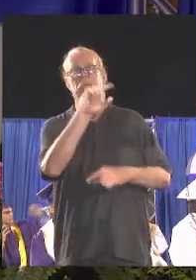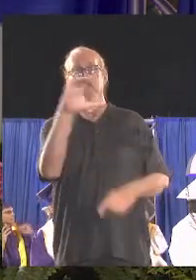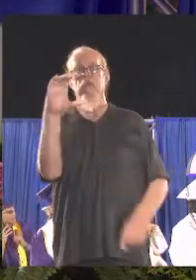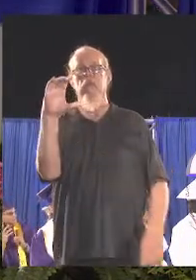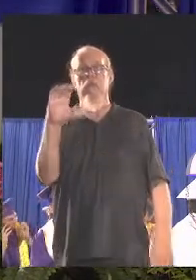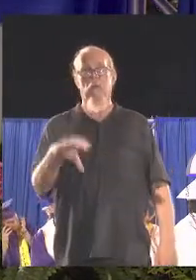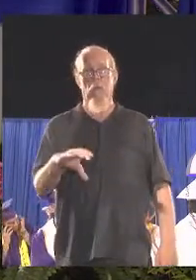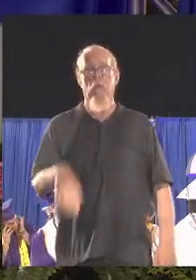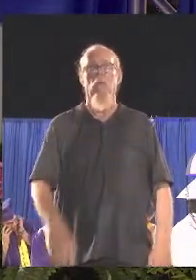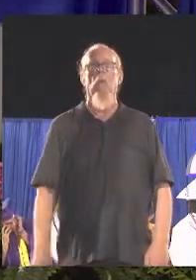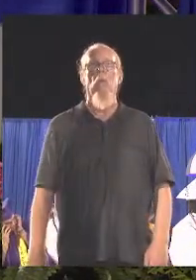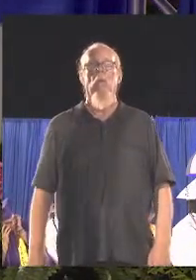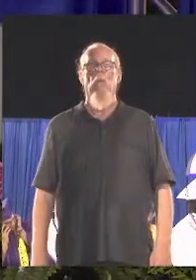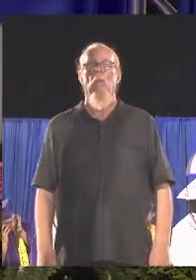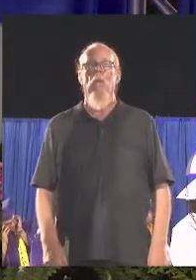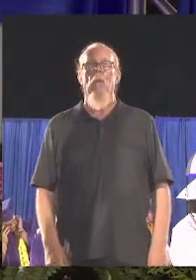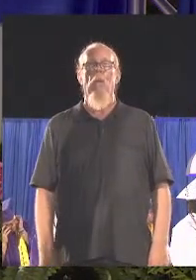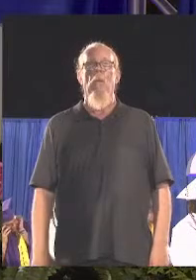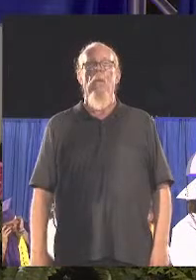What this one? Woo, Cedro.